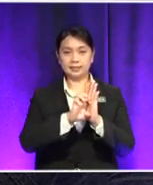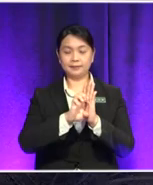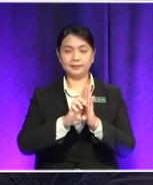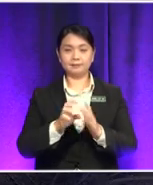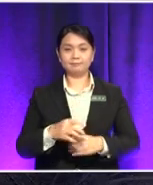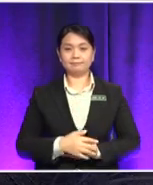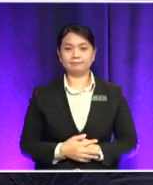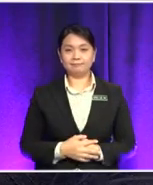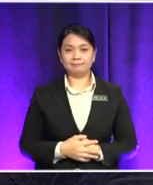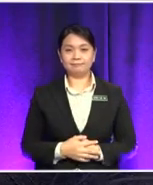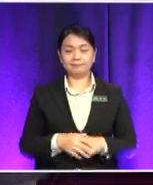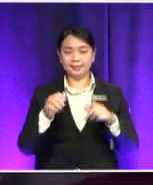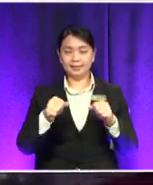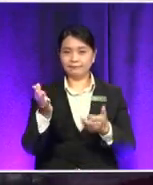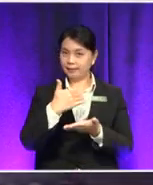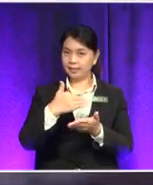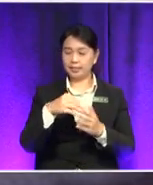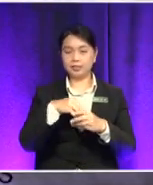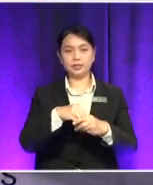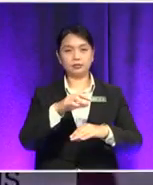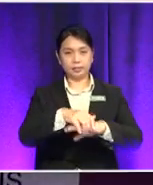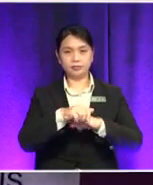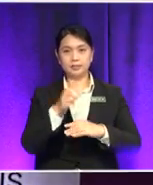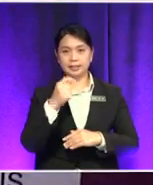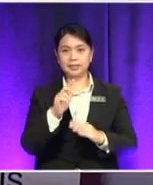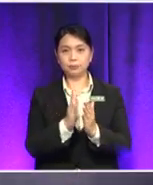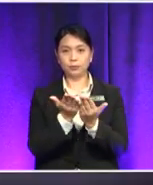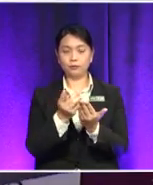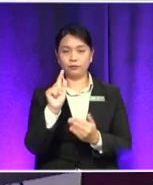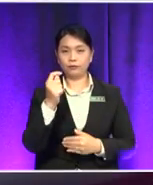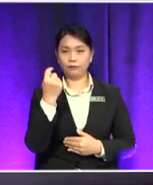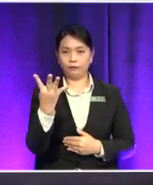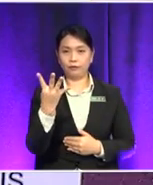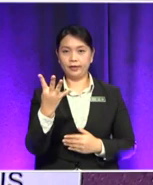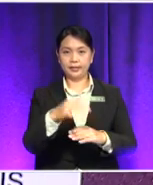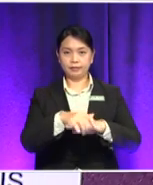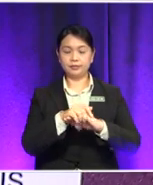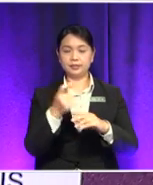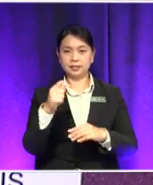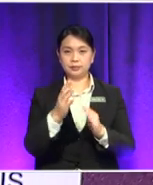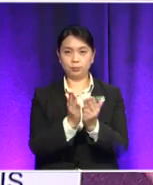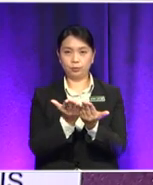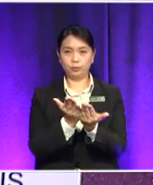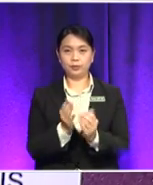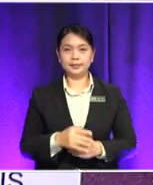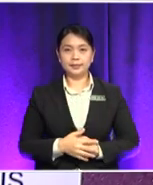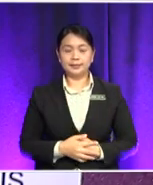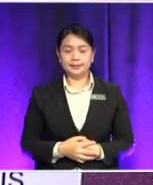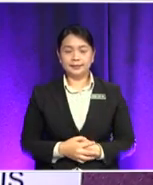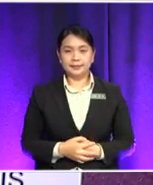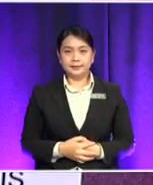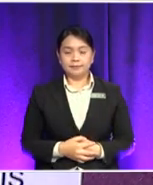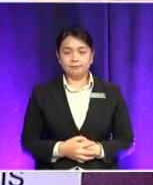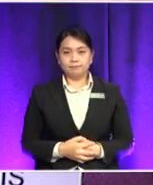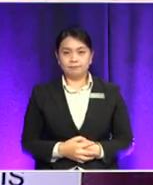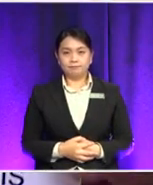Yeah, good job, honey. For example, the abandoned warehouses behind the train station. Yes. Okay,